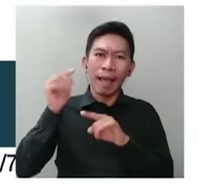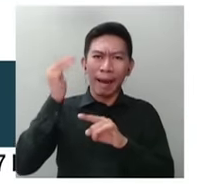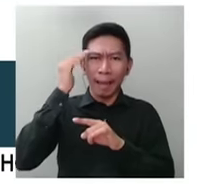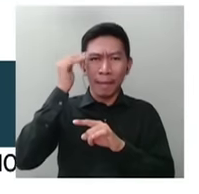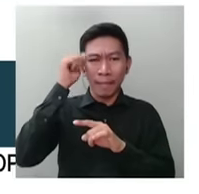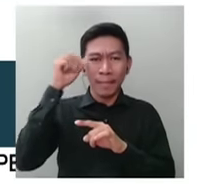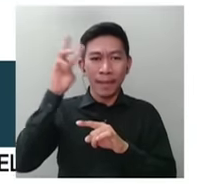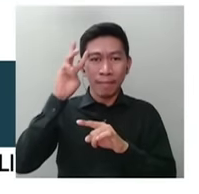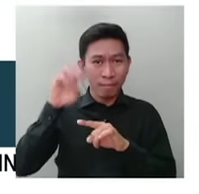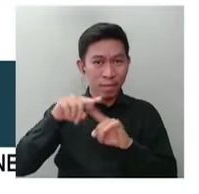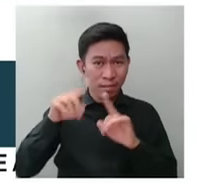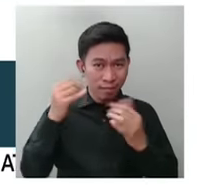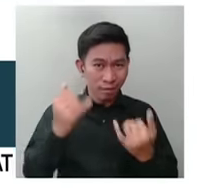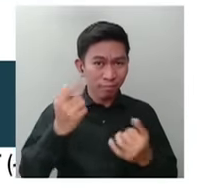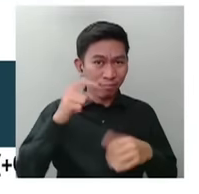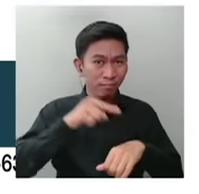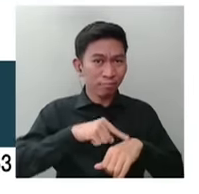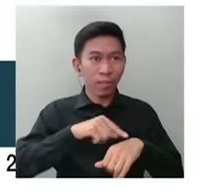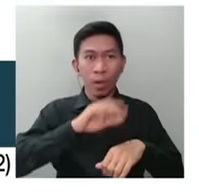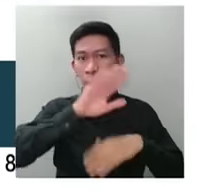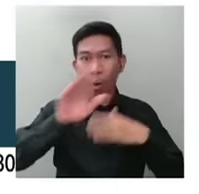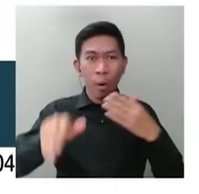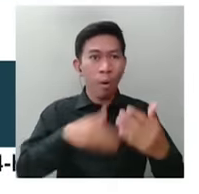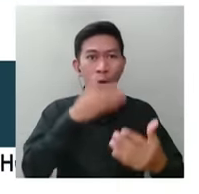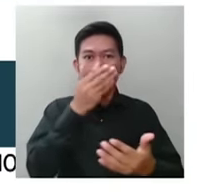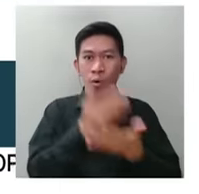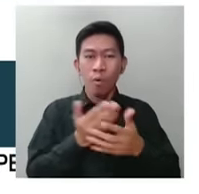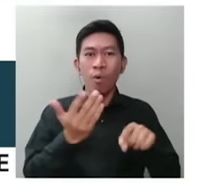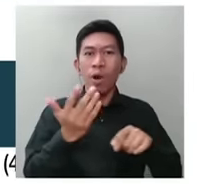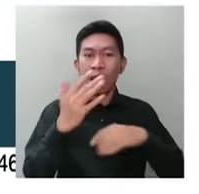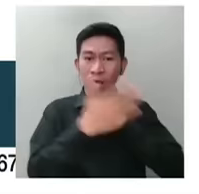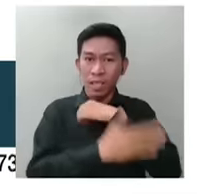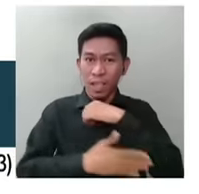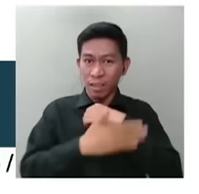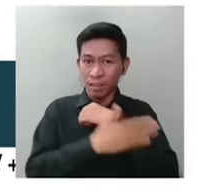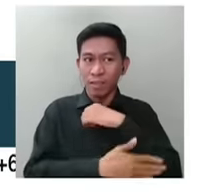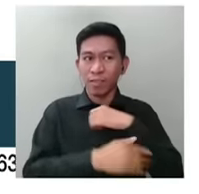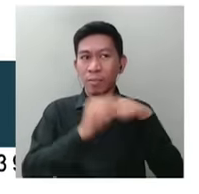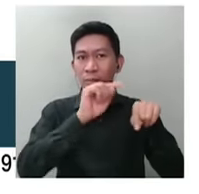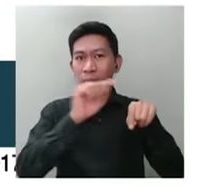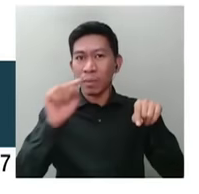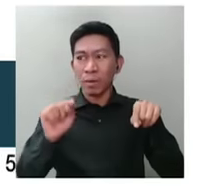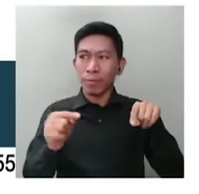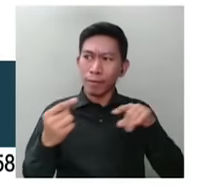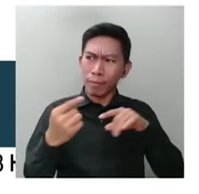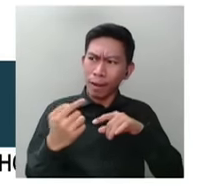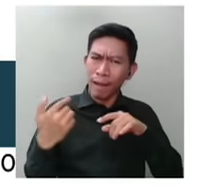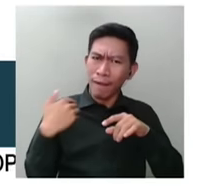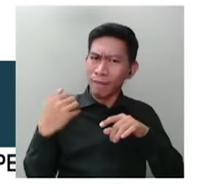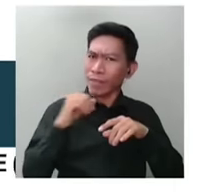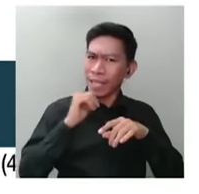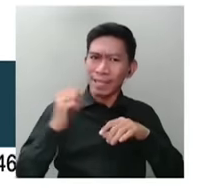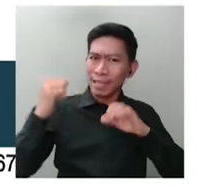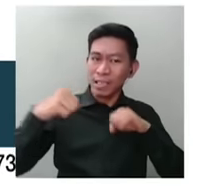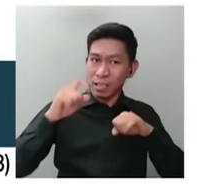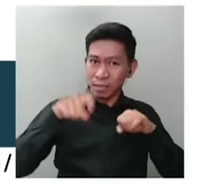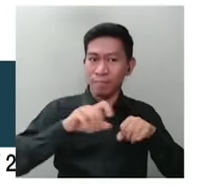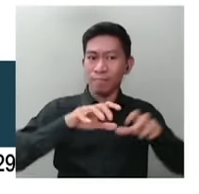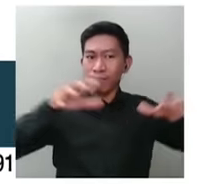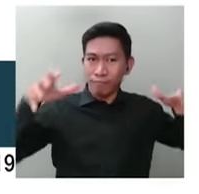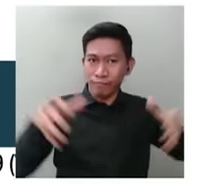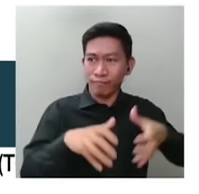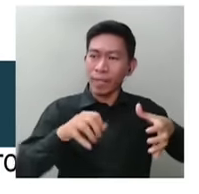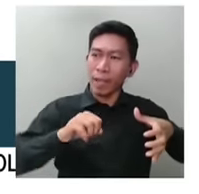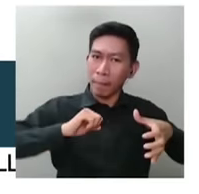time that all these countries who have rejected these claims band together and do what? Put out a statement?